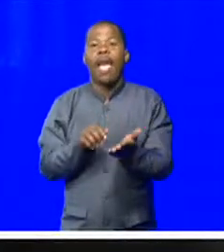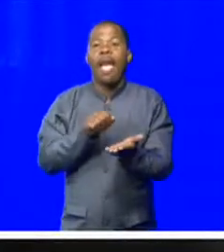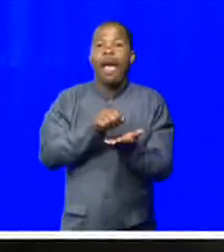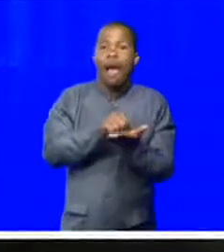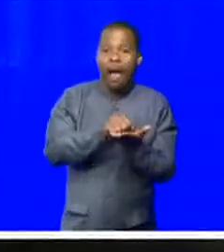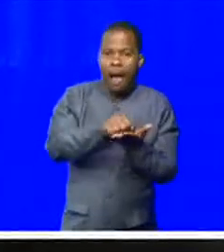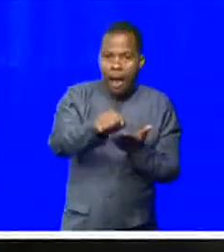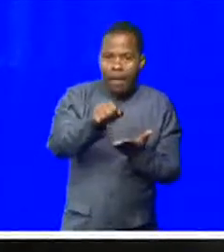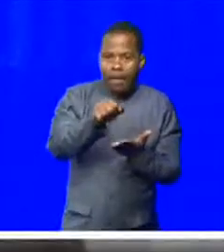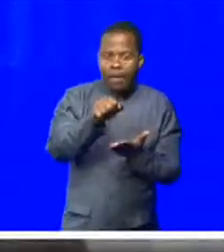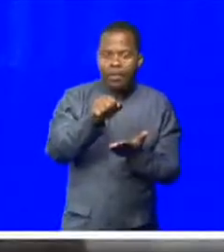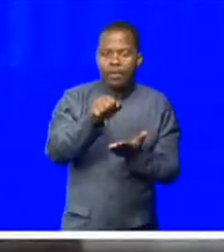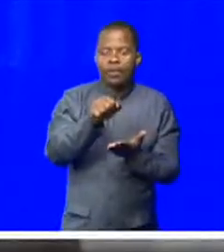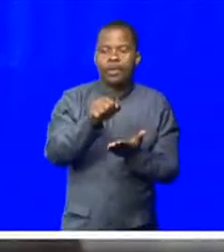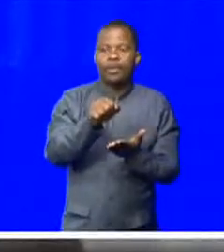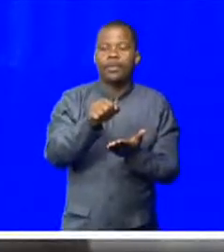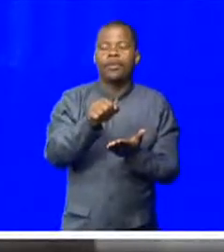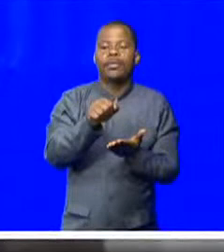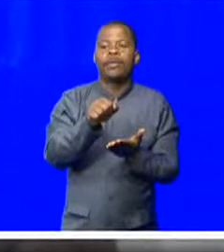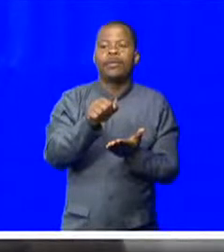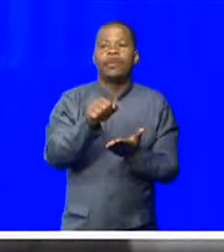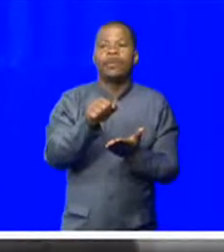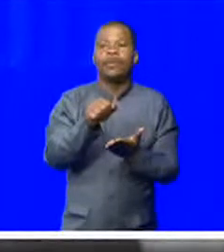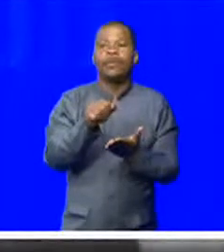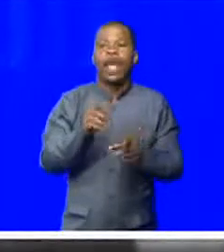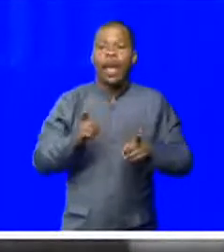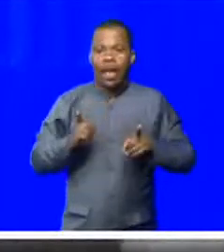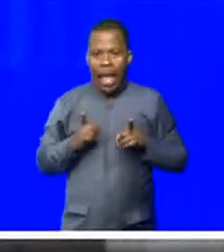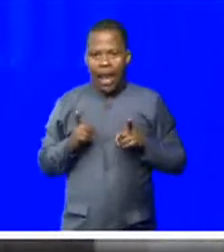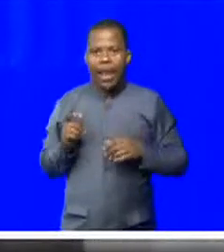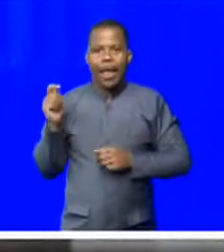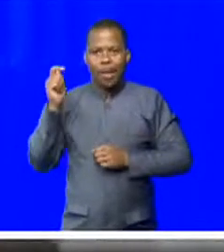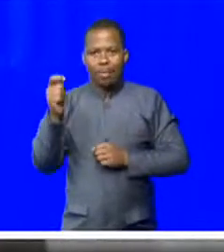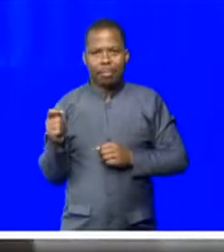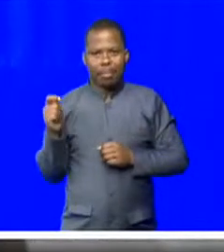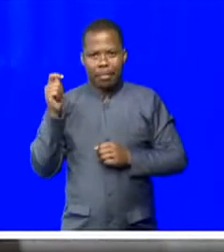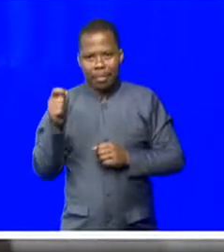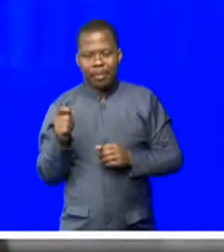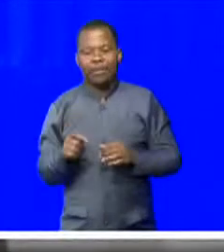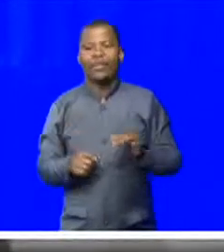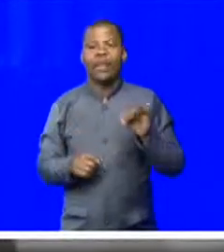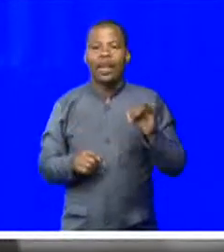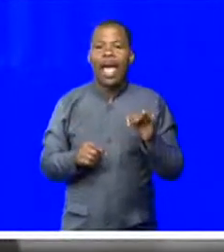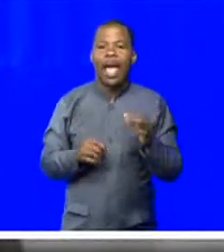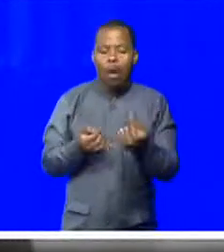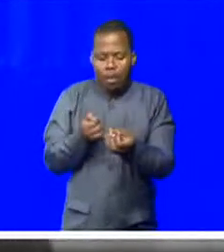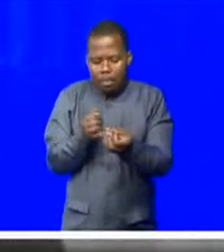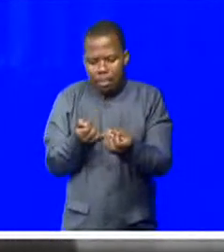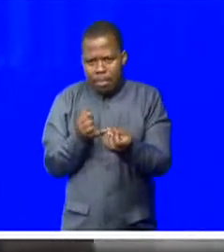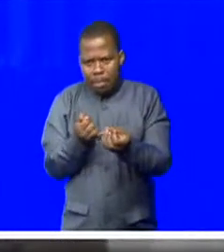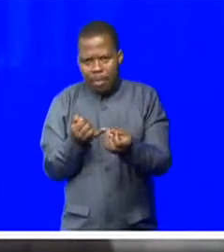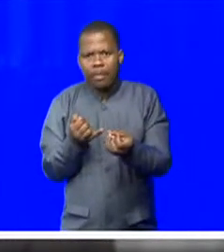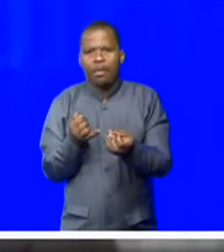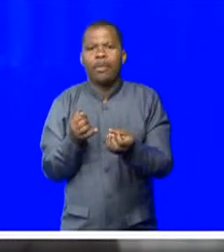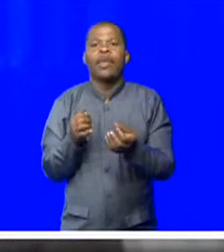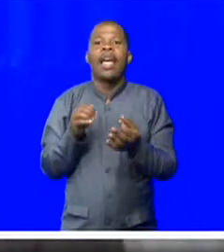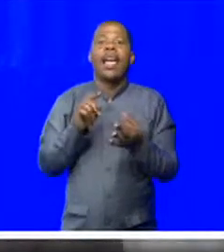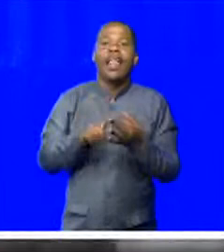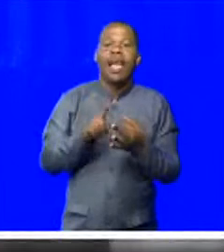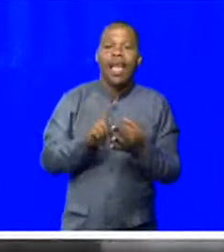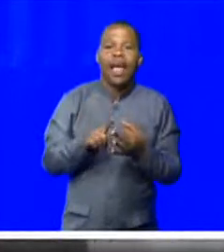annual cultural festivities such as Umhlanga, Bukanu ceremony,